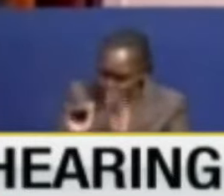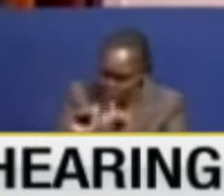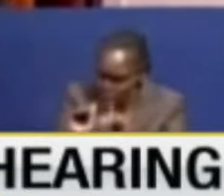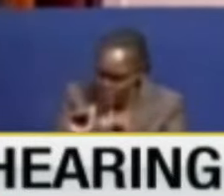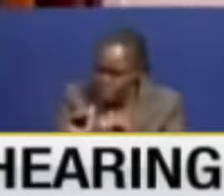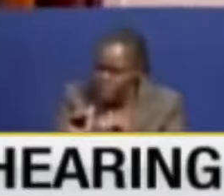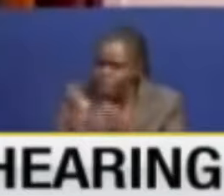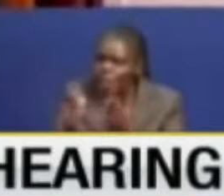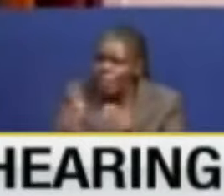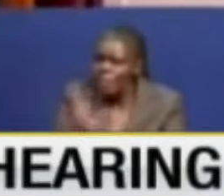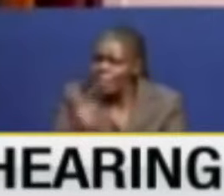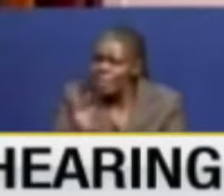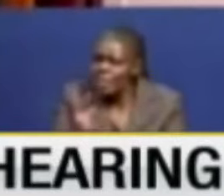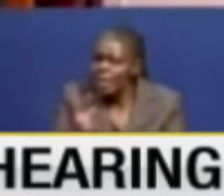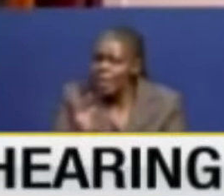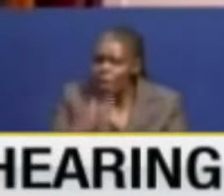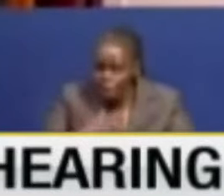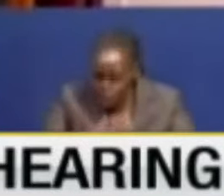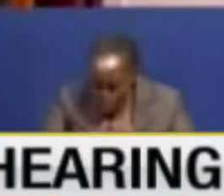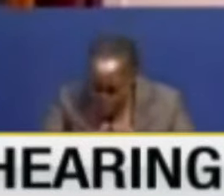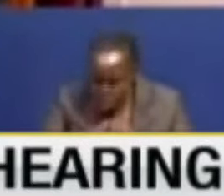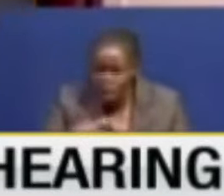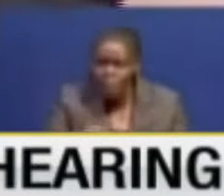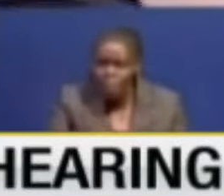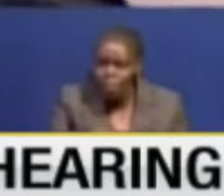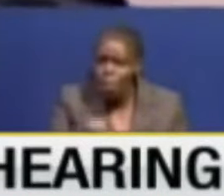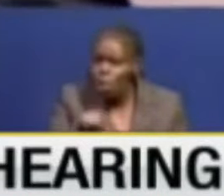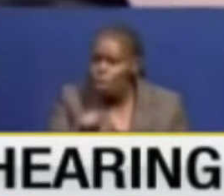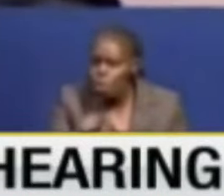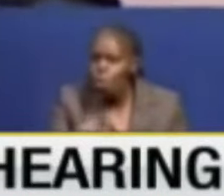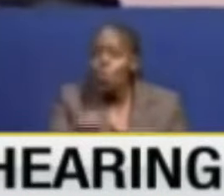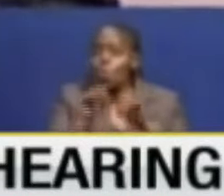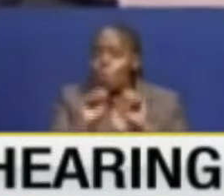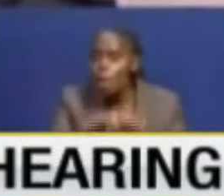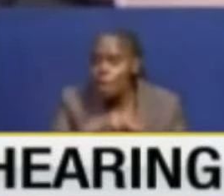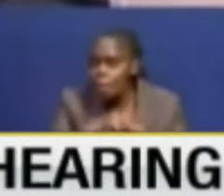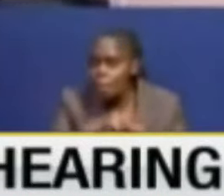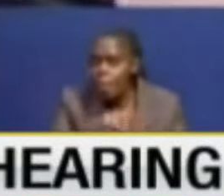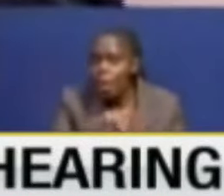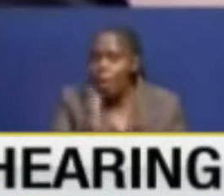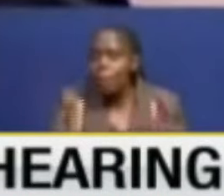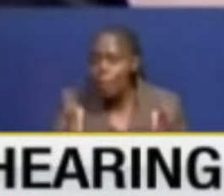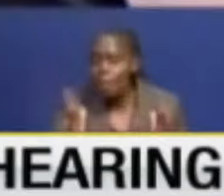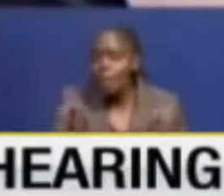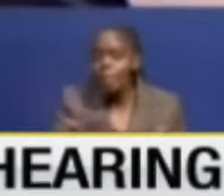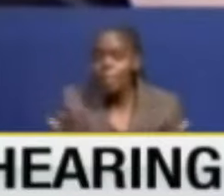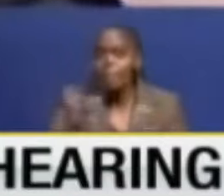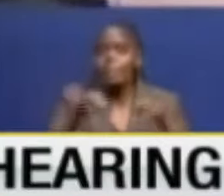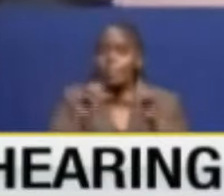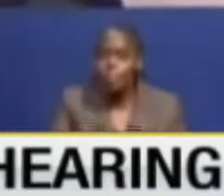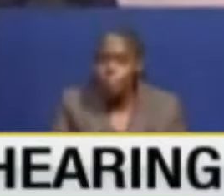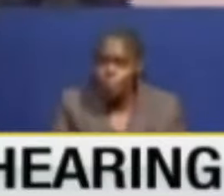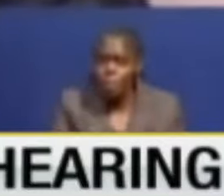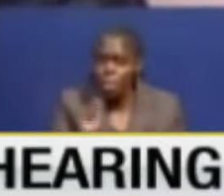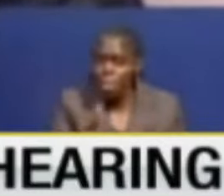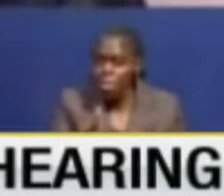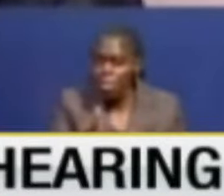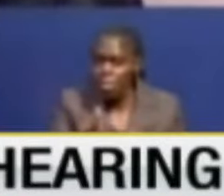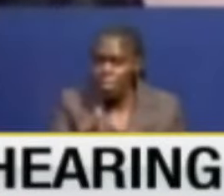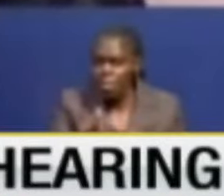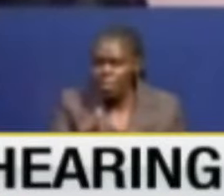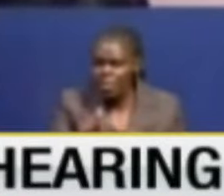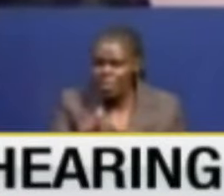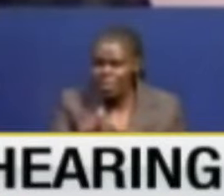you are simply saying, honorable senators, that you are capable of a bigger or to do bigger things. This is not out